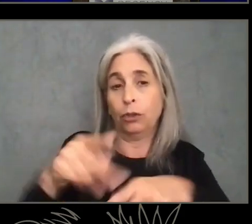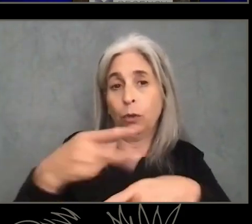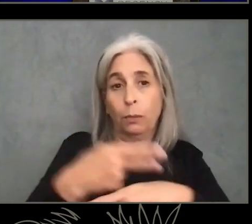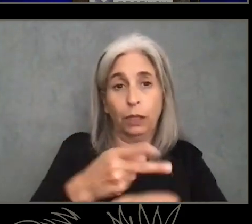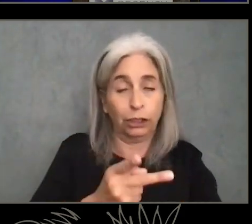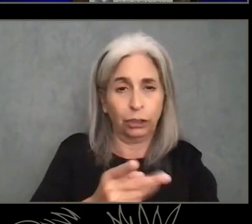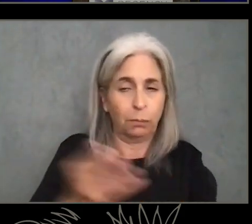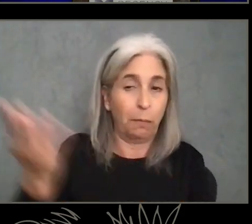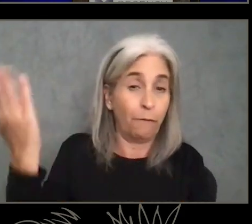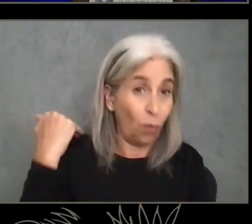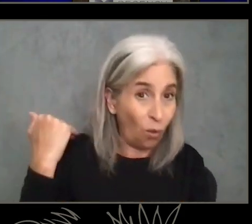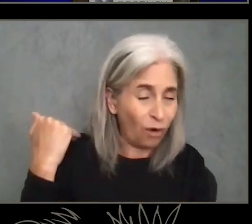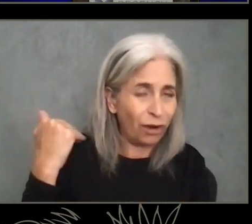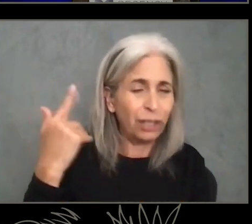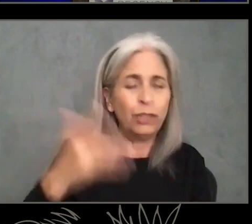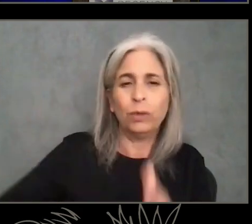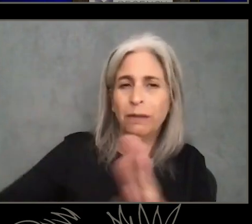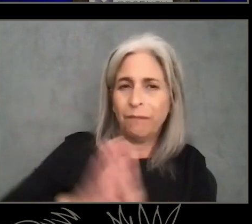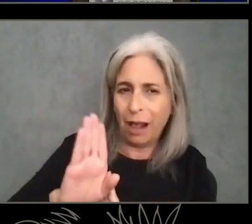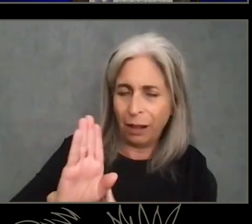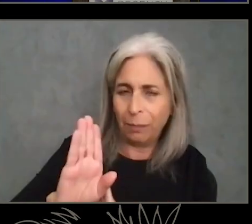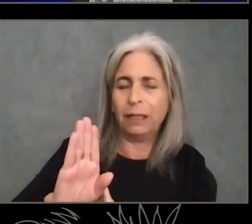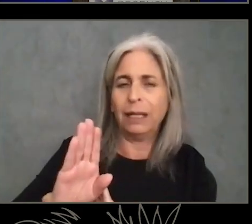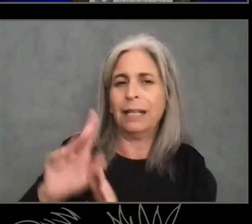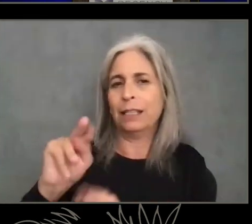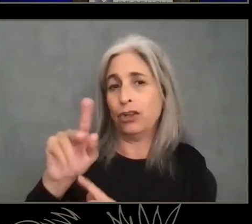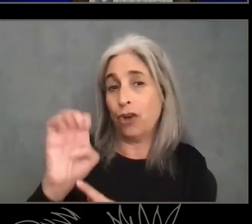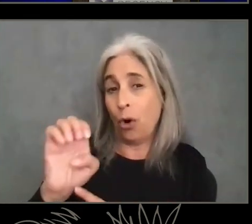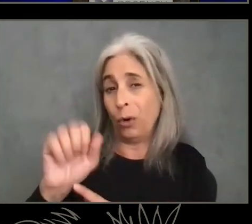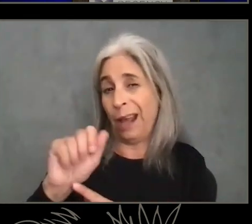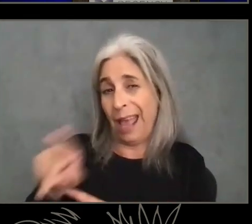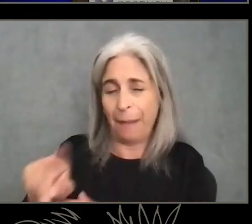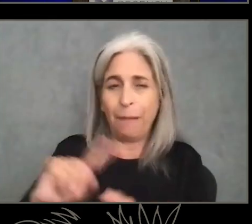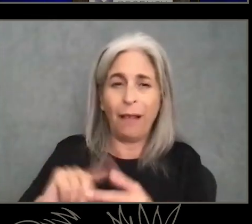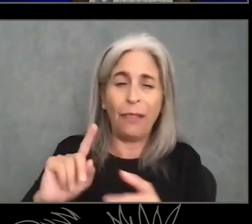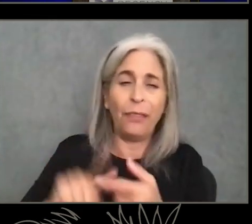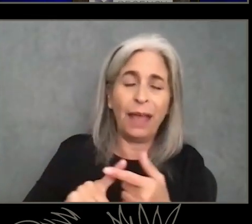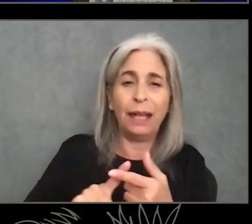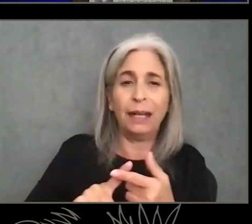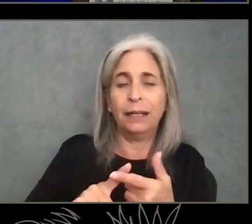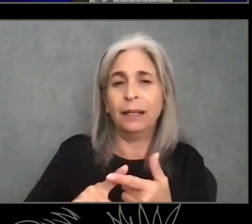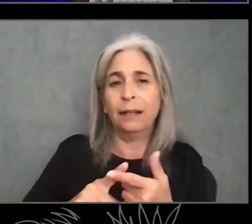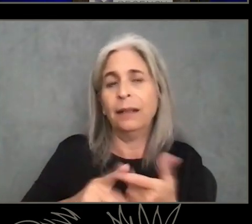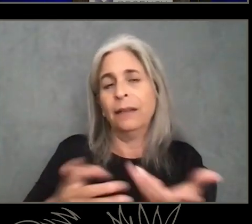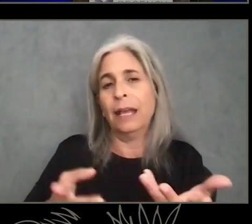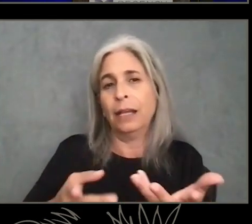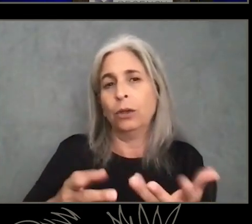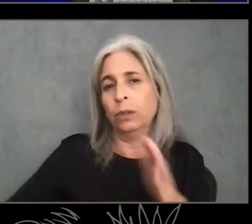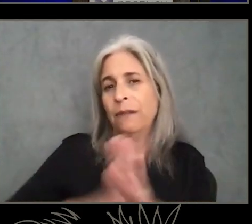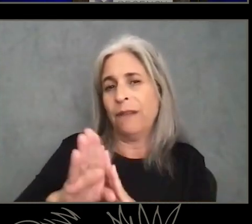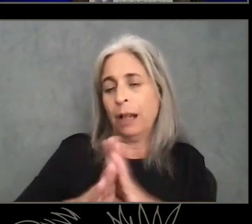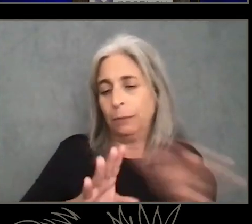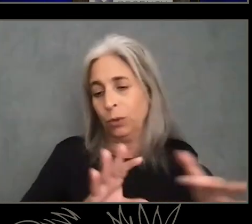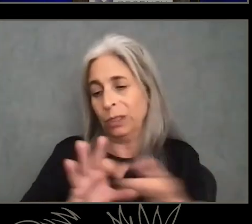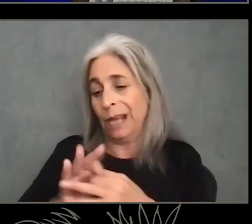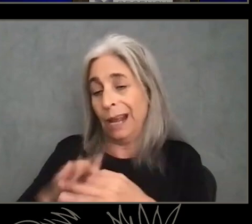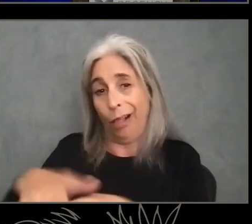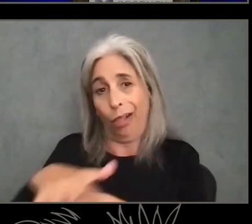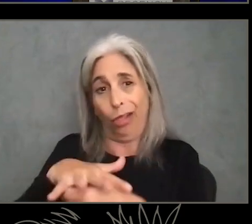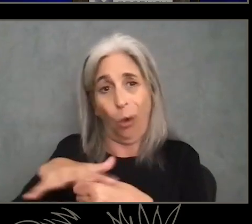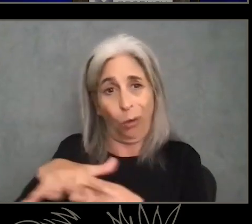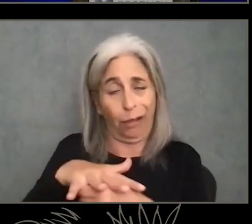Because previously you would develop it sort of as a node app, or they would give you these bindings that you could develop, that you could connect to